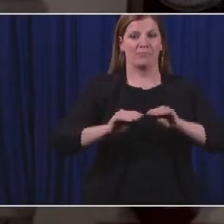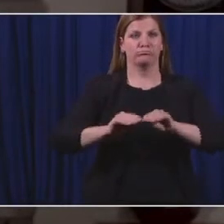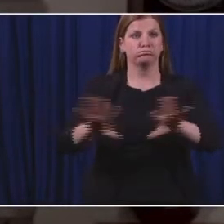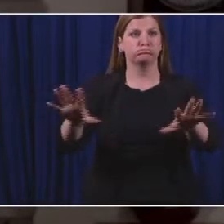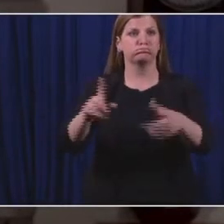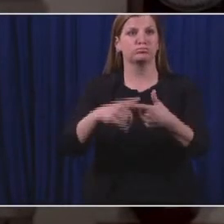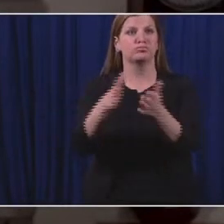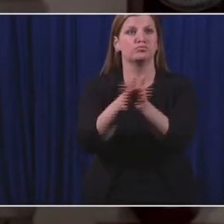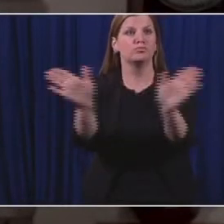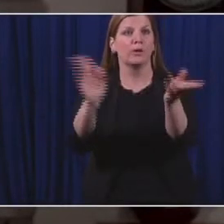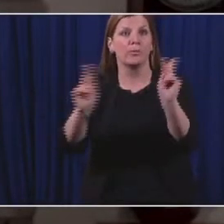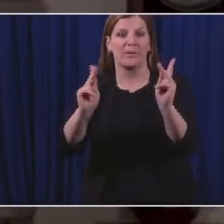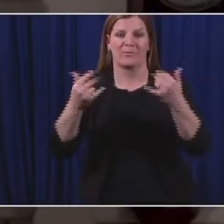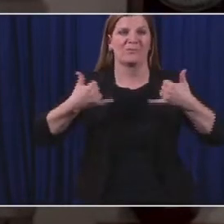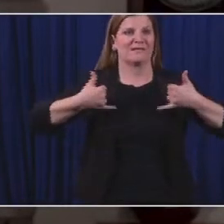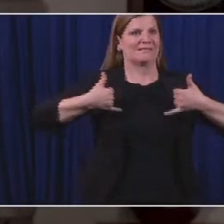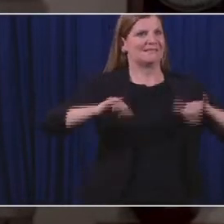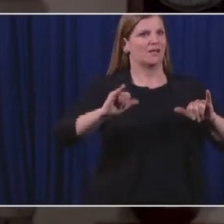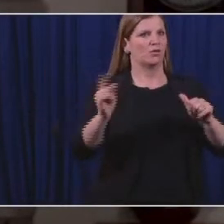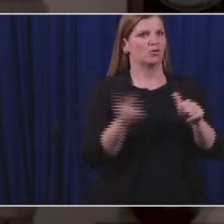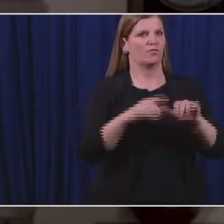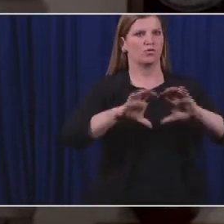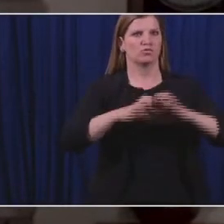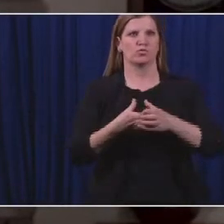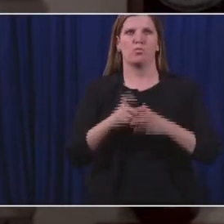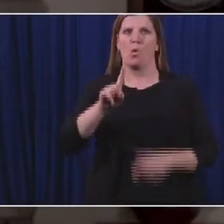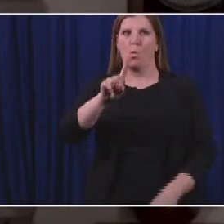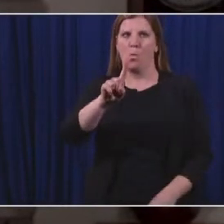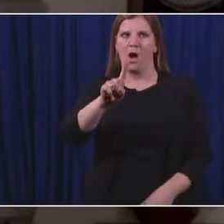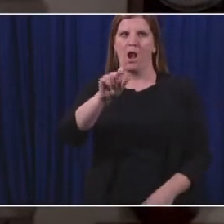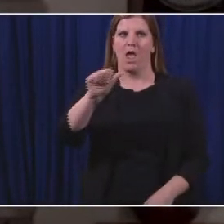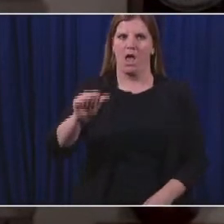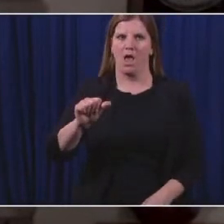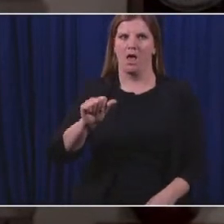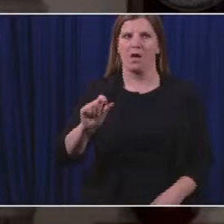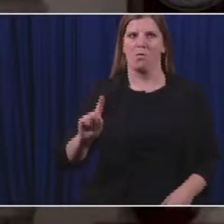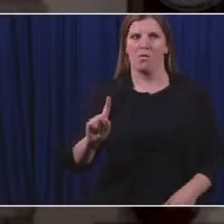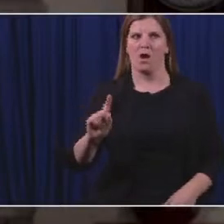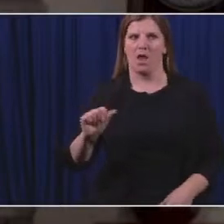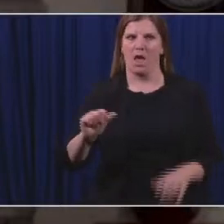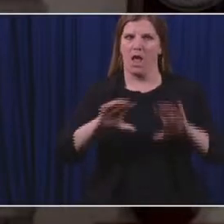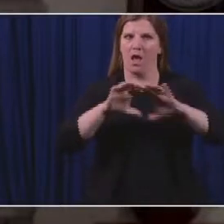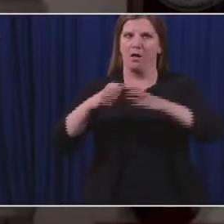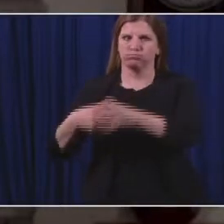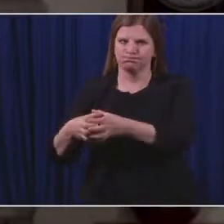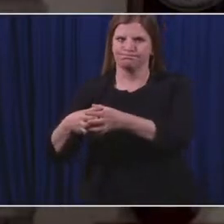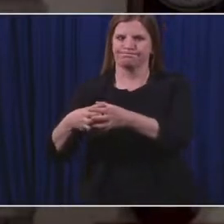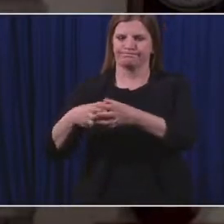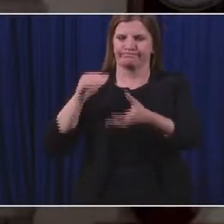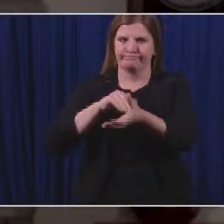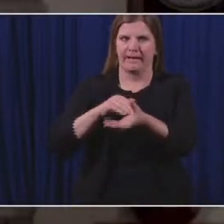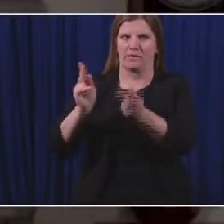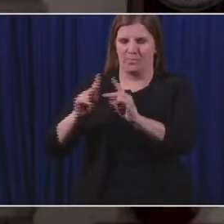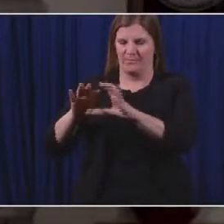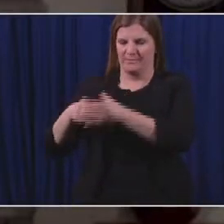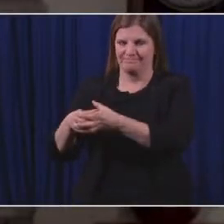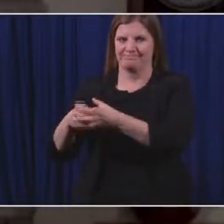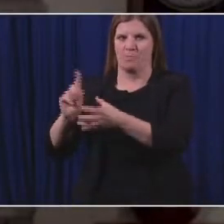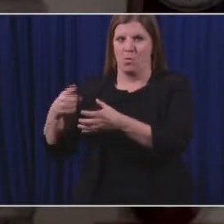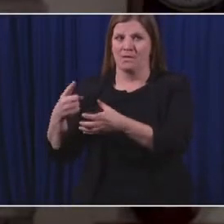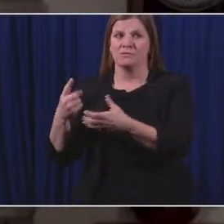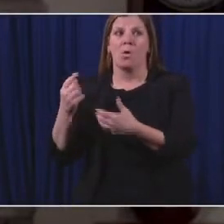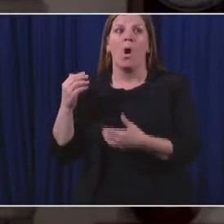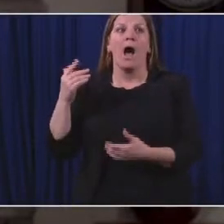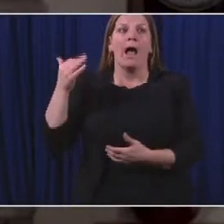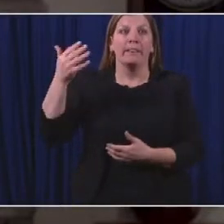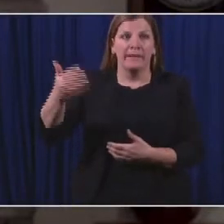in 1A. One of the concerns, I suppose, would be that when we get to a more general population, which might be over